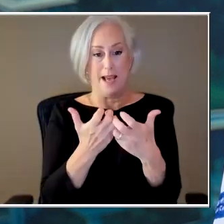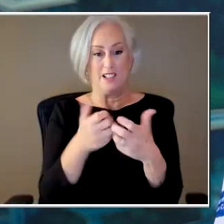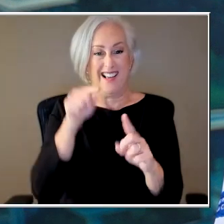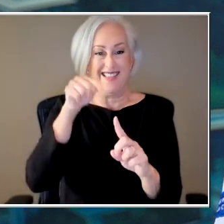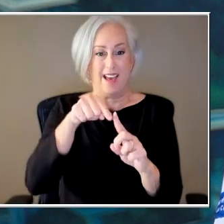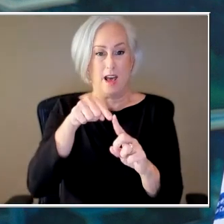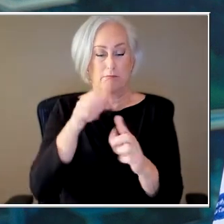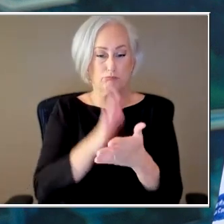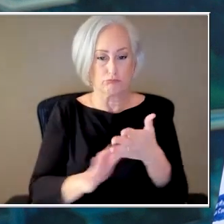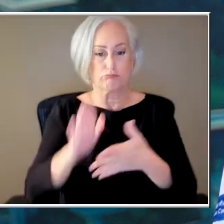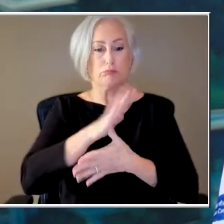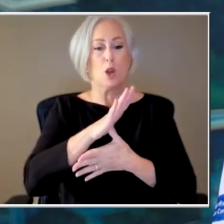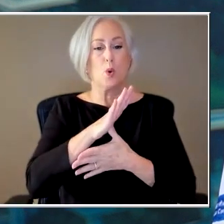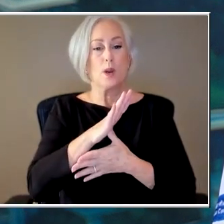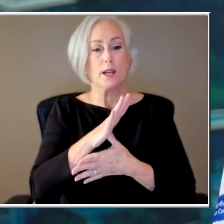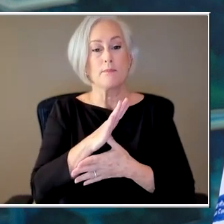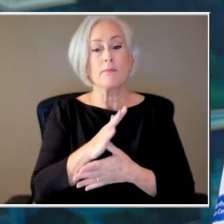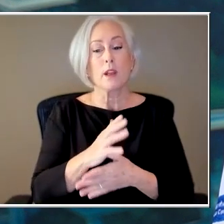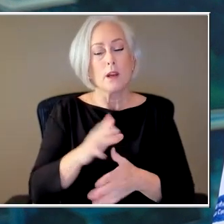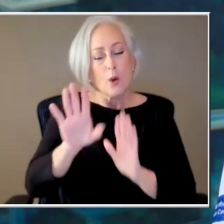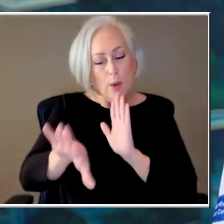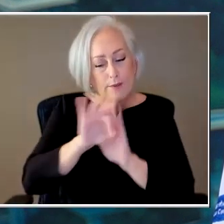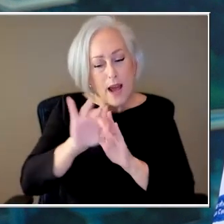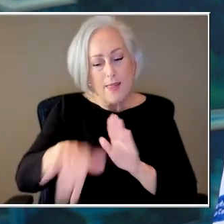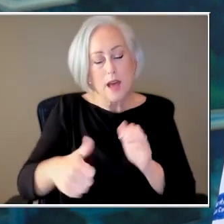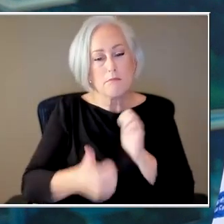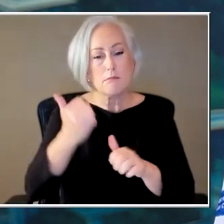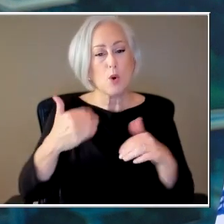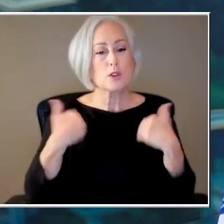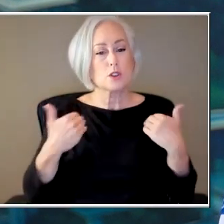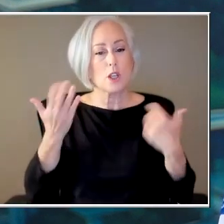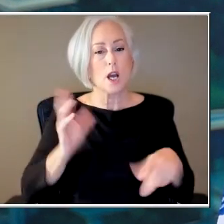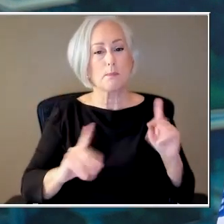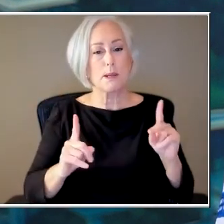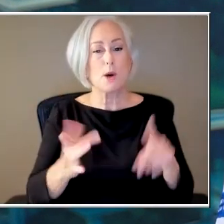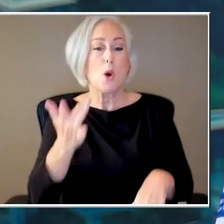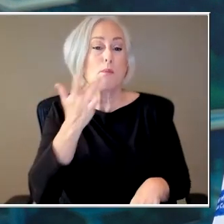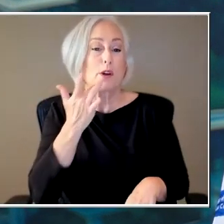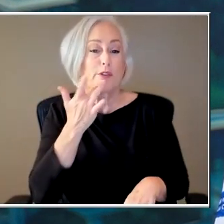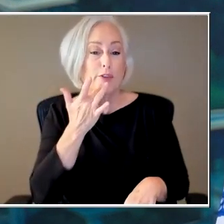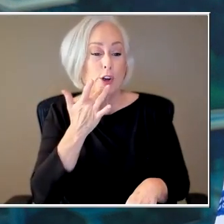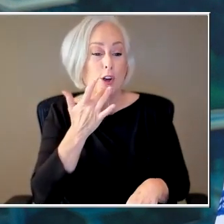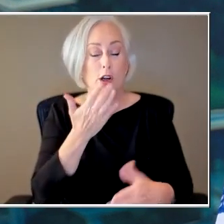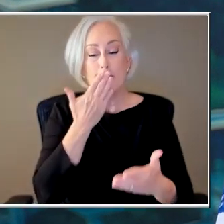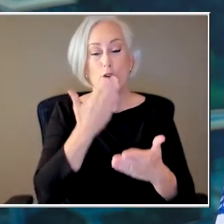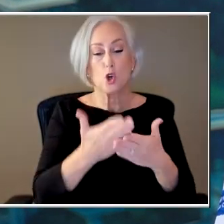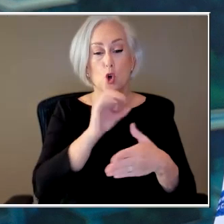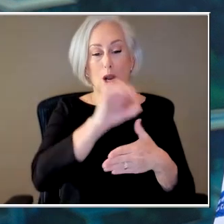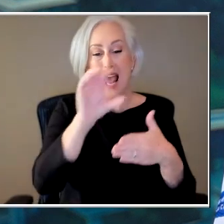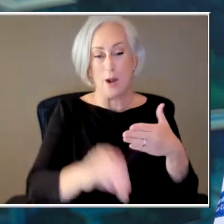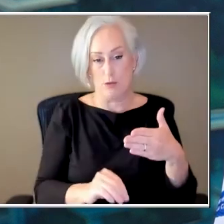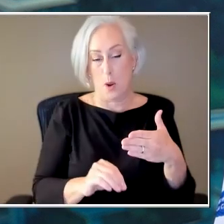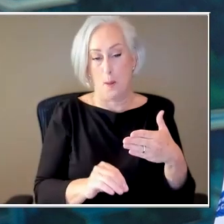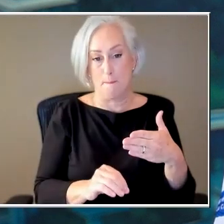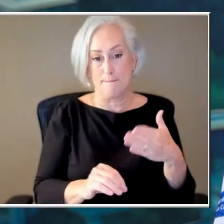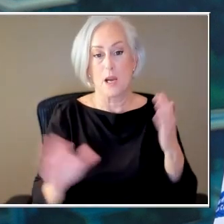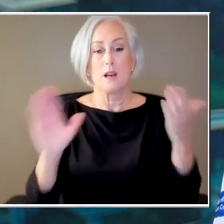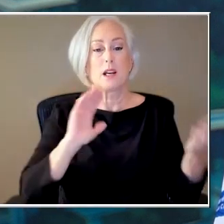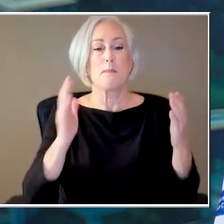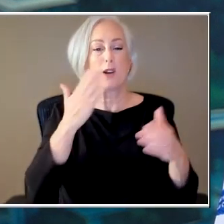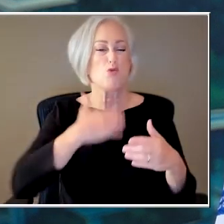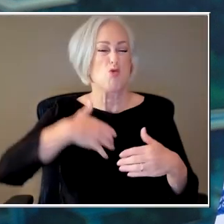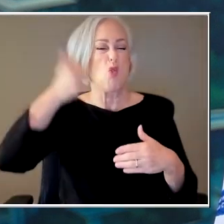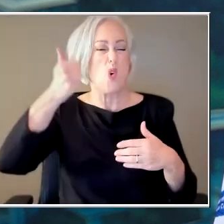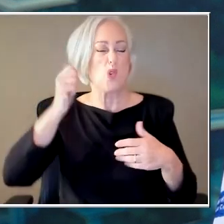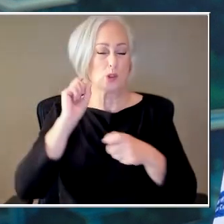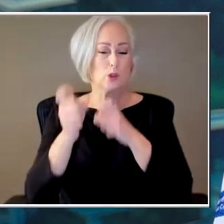that the younger donors are much preferred in terms of good outcomes that we're looking for than older donors. As